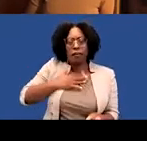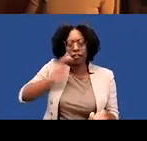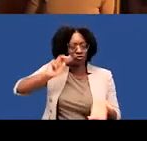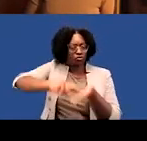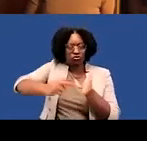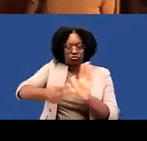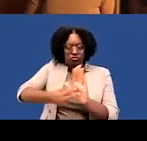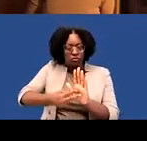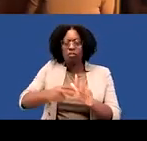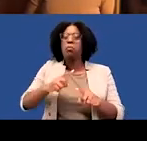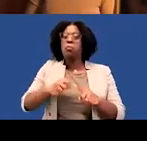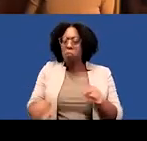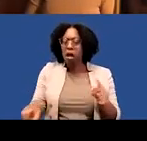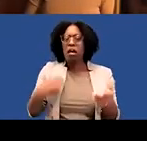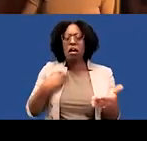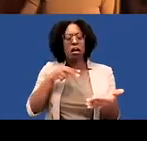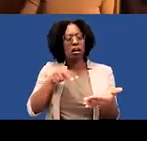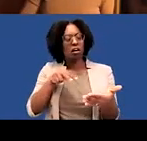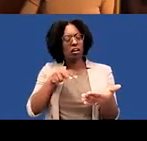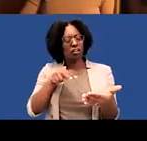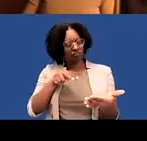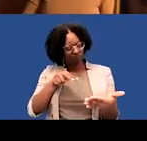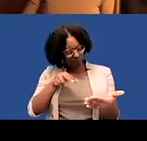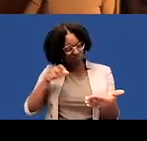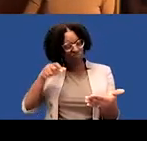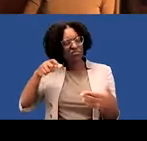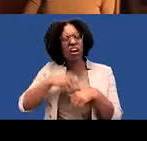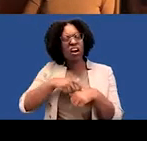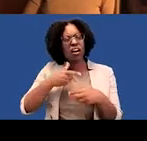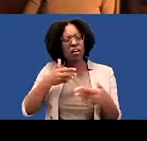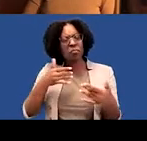that glitches